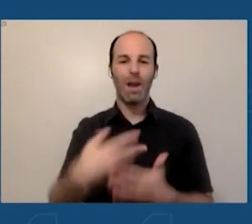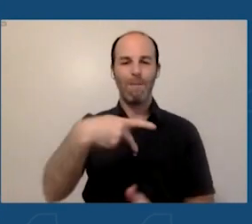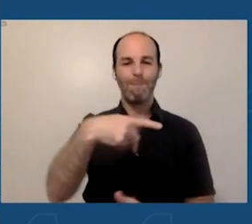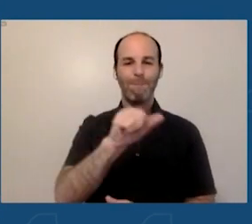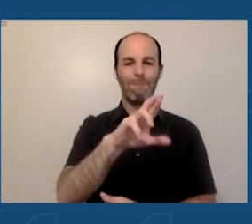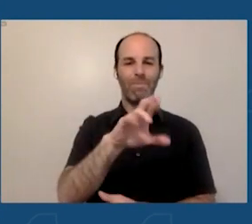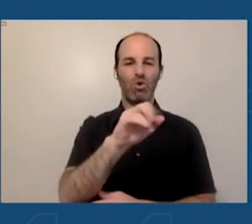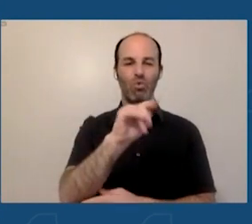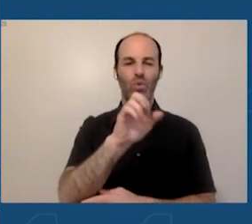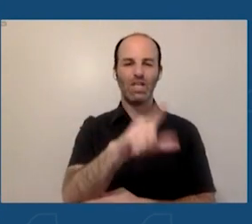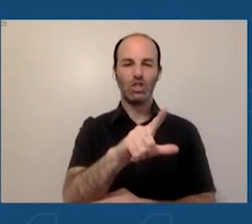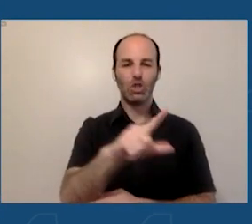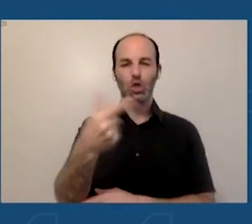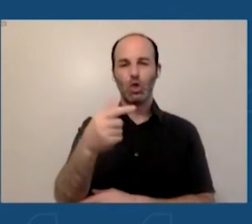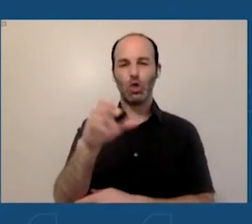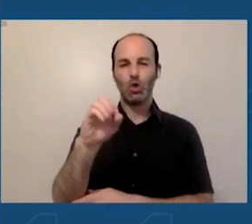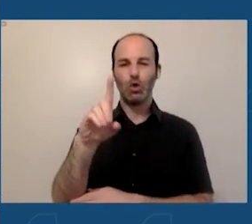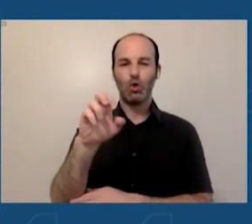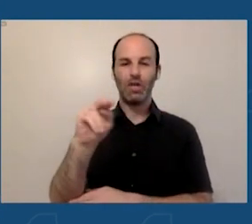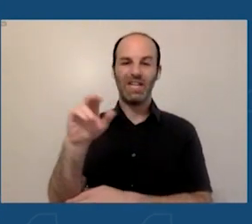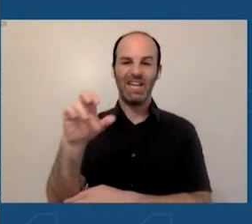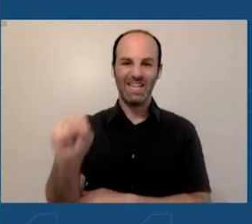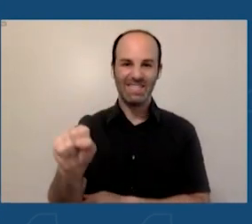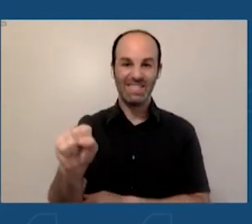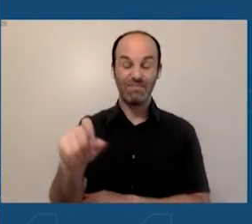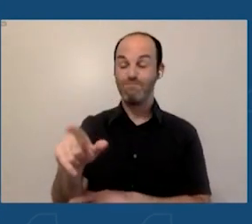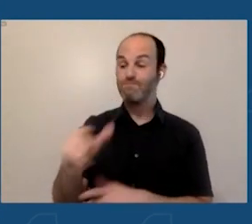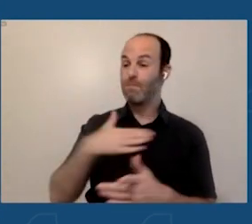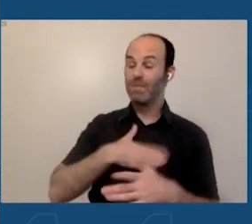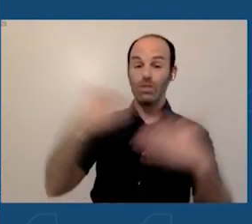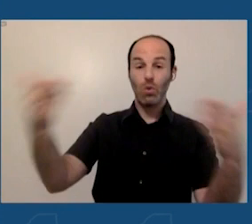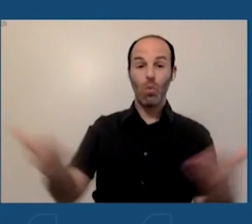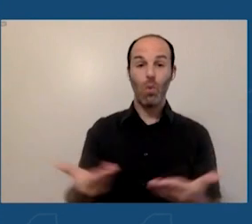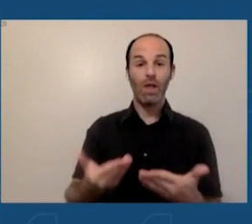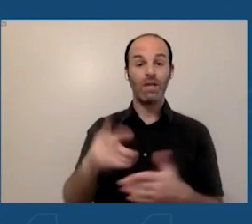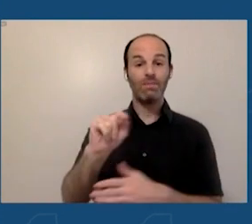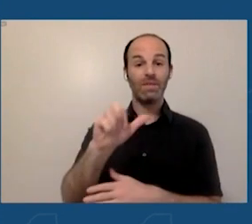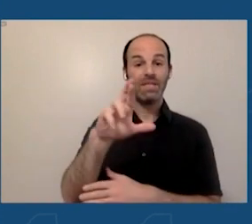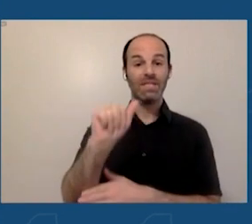Please welcome to the podium, Tara Gardner.